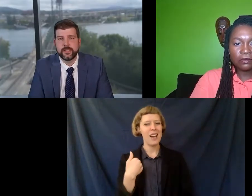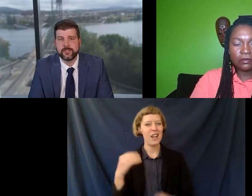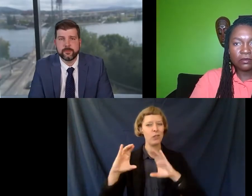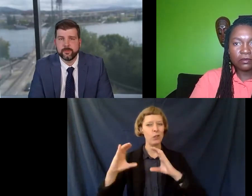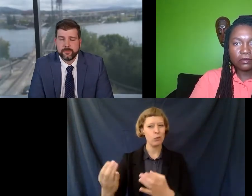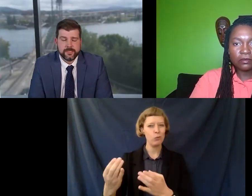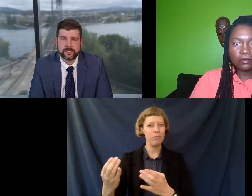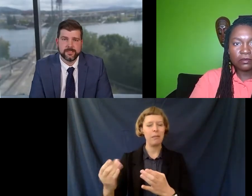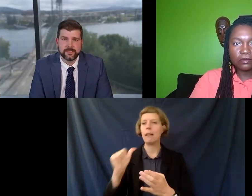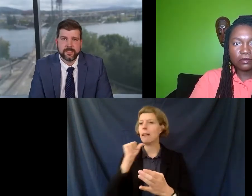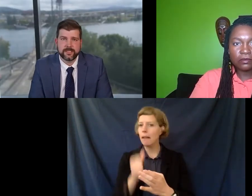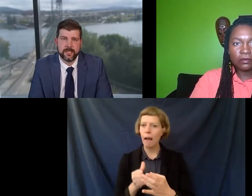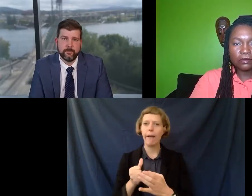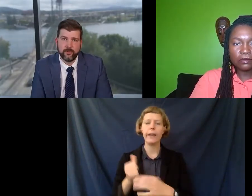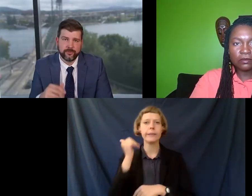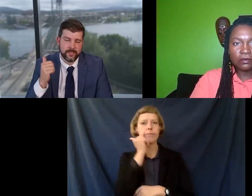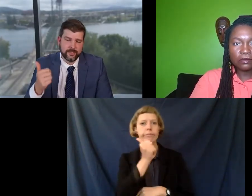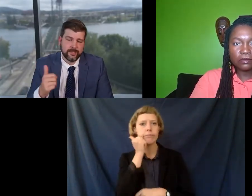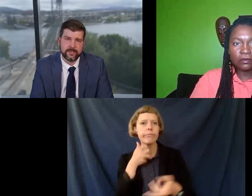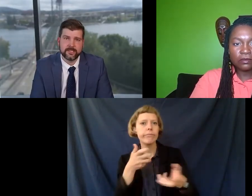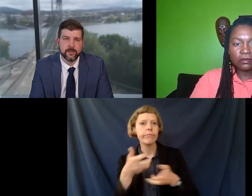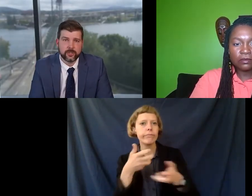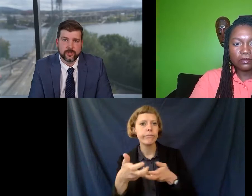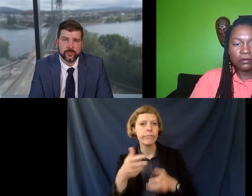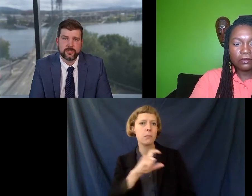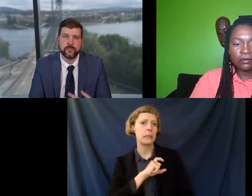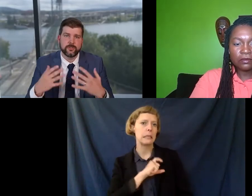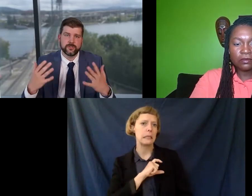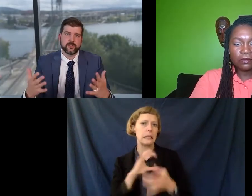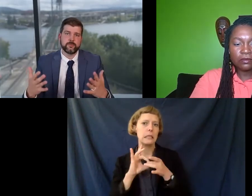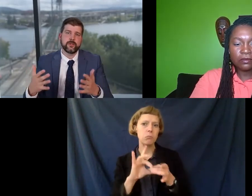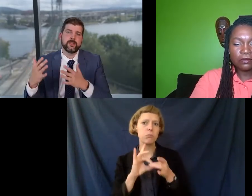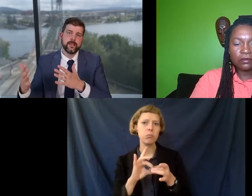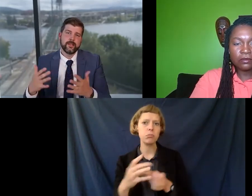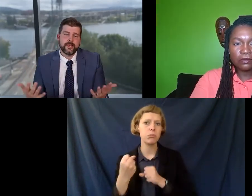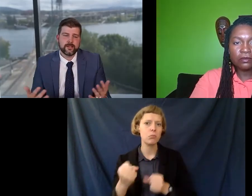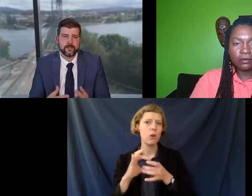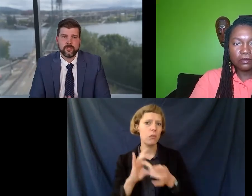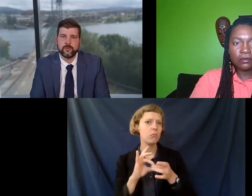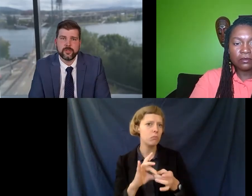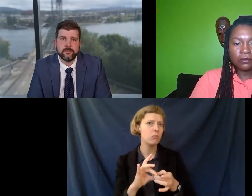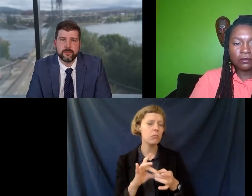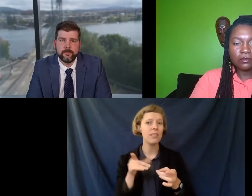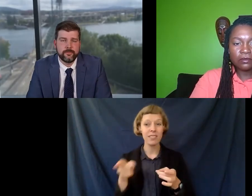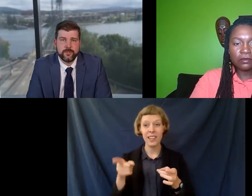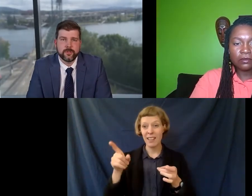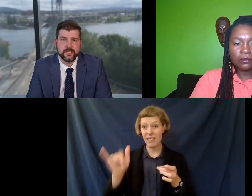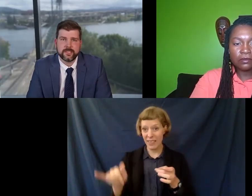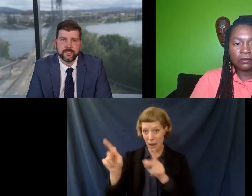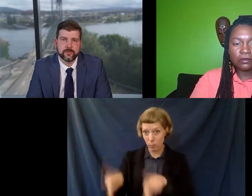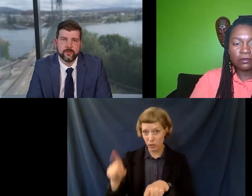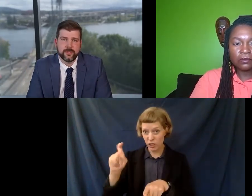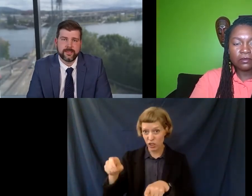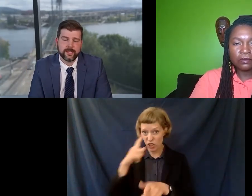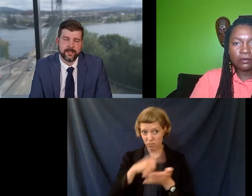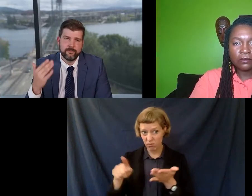working relationship with the police, because it doesn't look good to the community. And you can miss